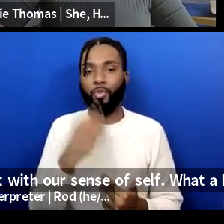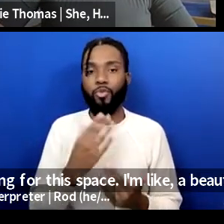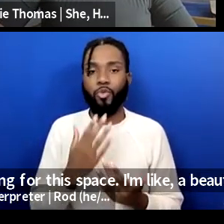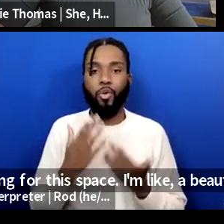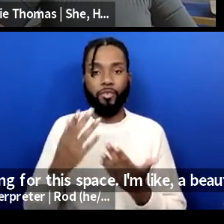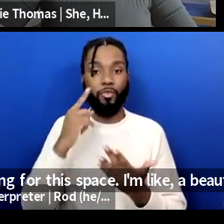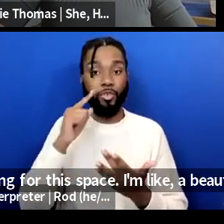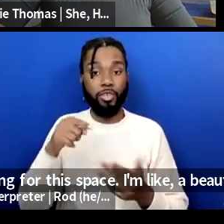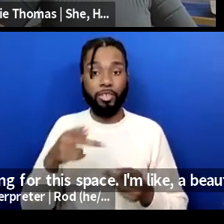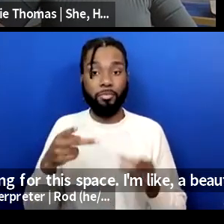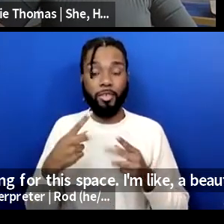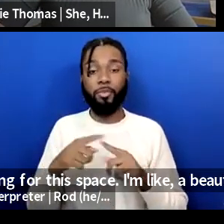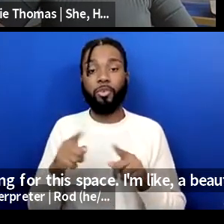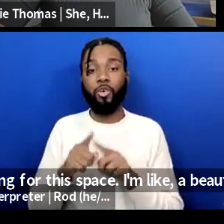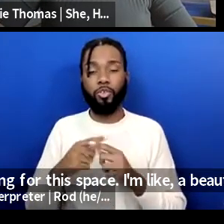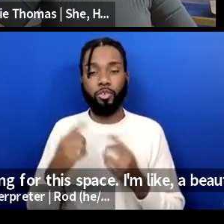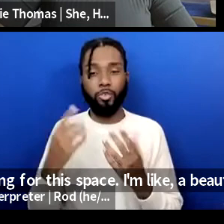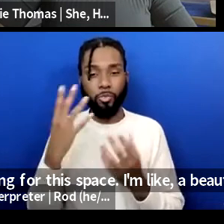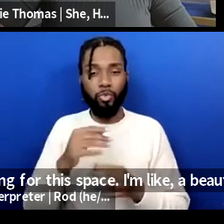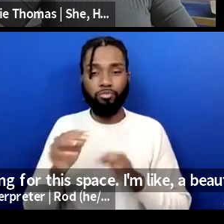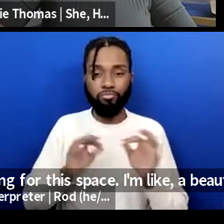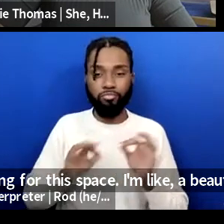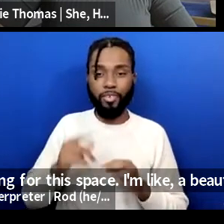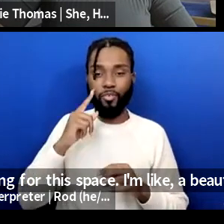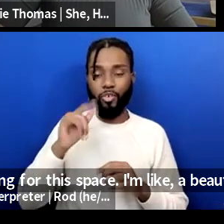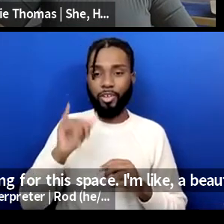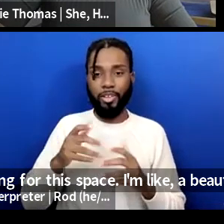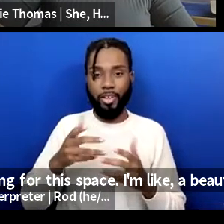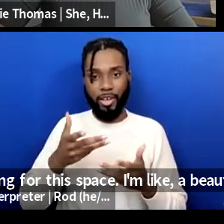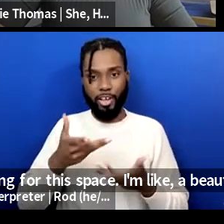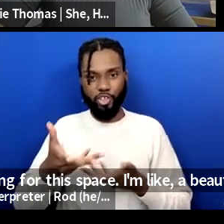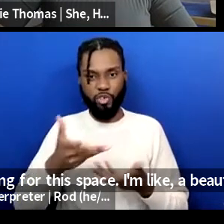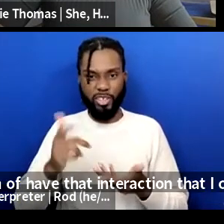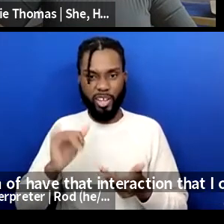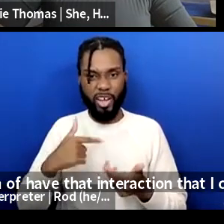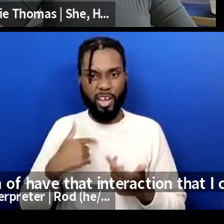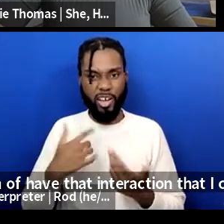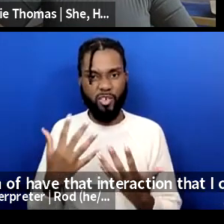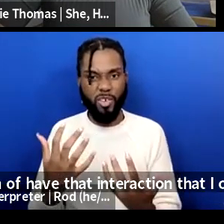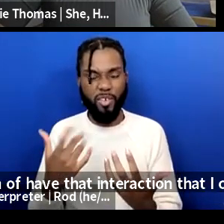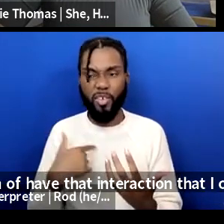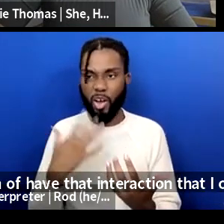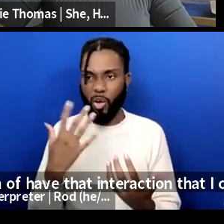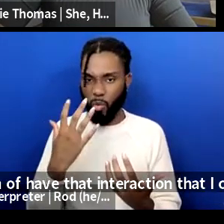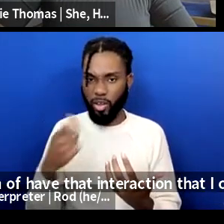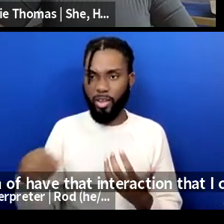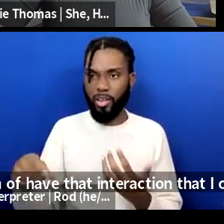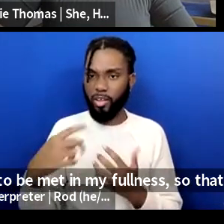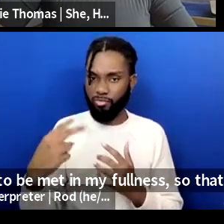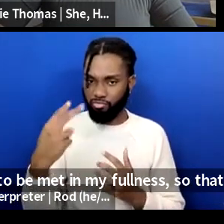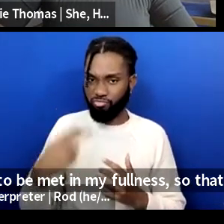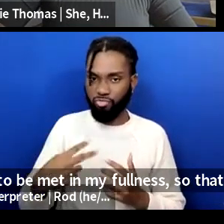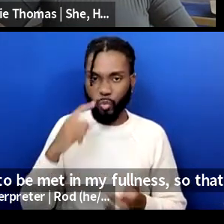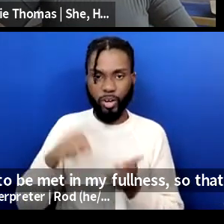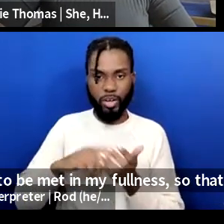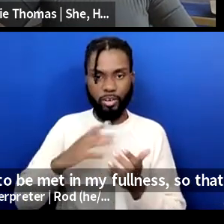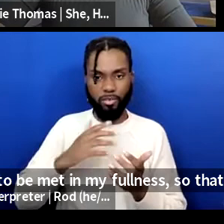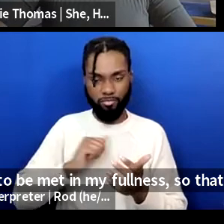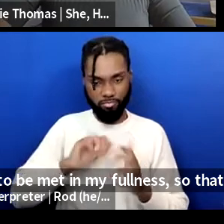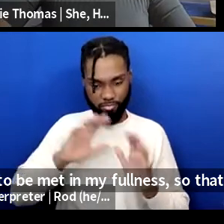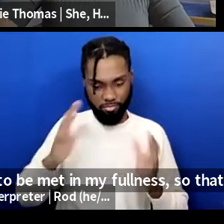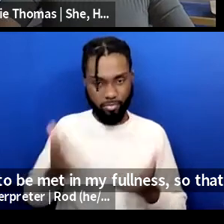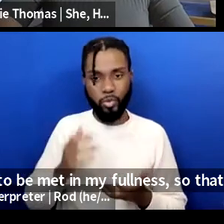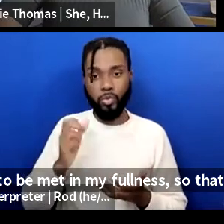beautiful articulation of that interaction that I crave. Like I want to be met in my fullness so that I can understand myself and